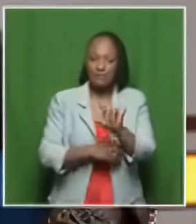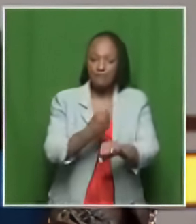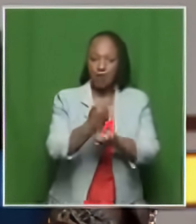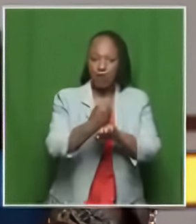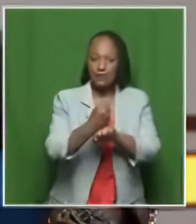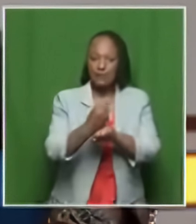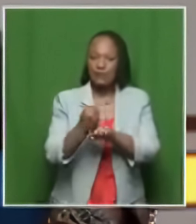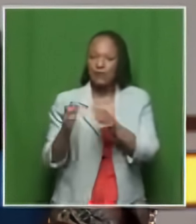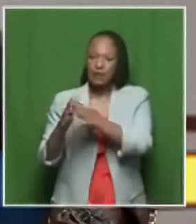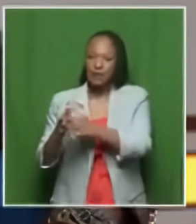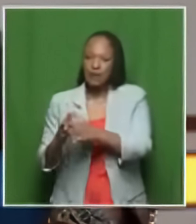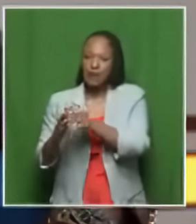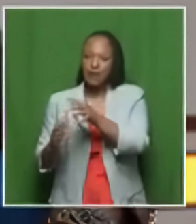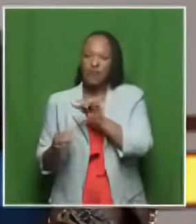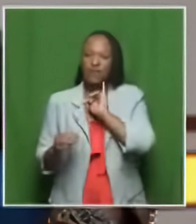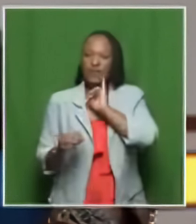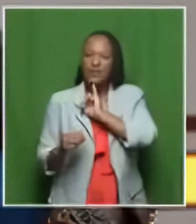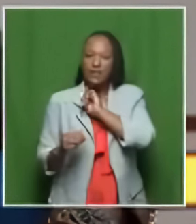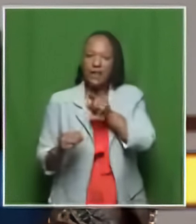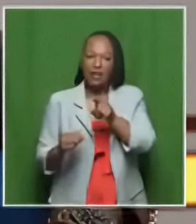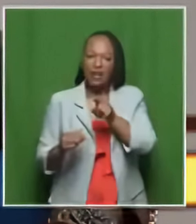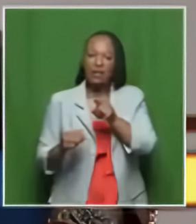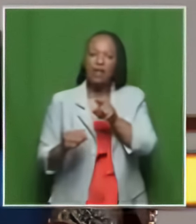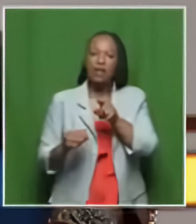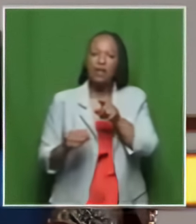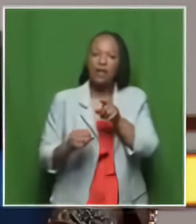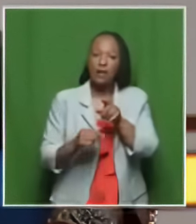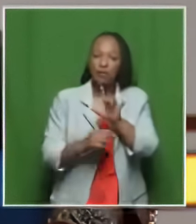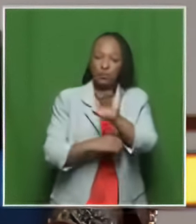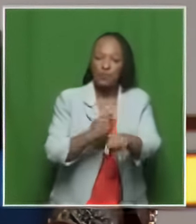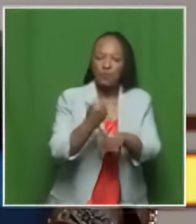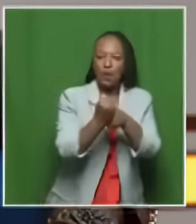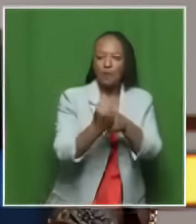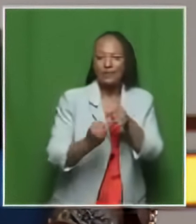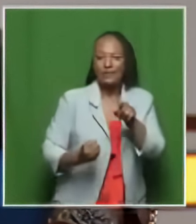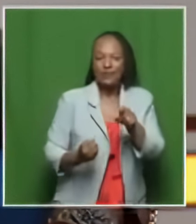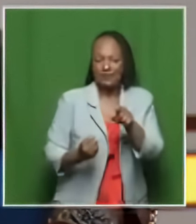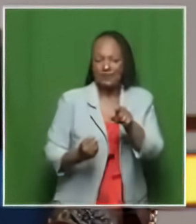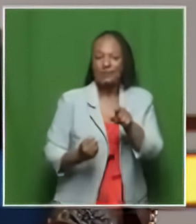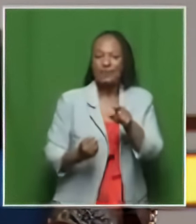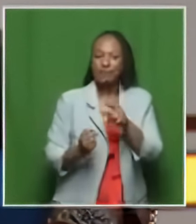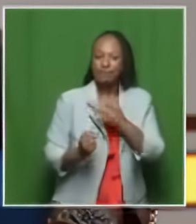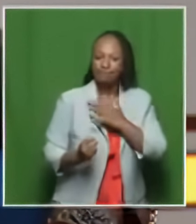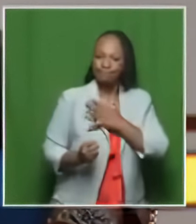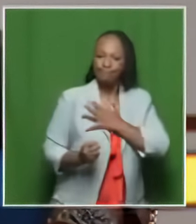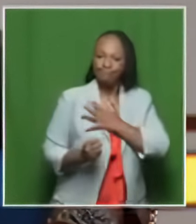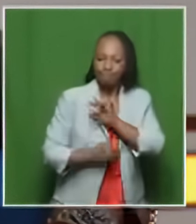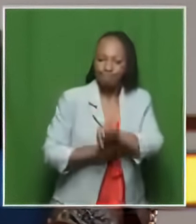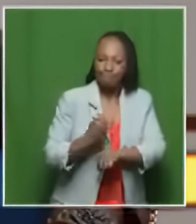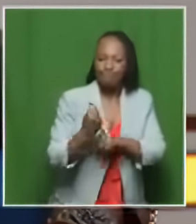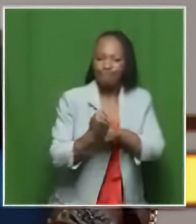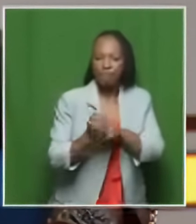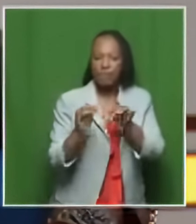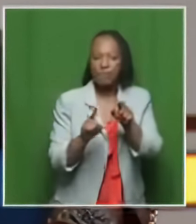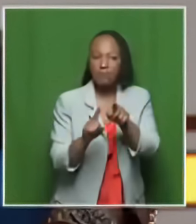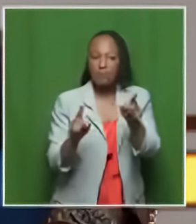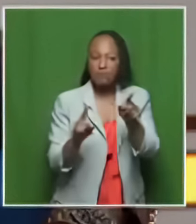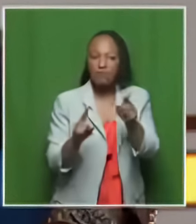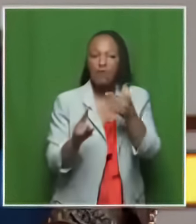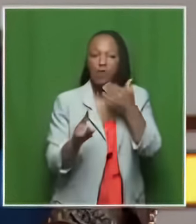Israel to bombard Palestine is a support in solidarity with those who are victims of